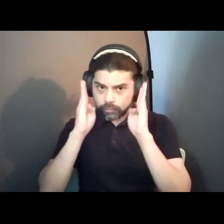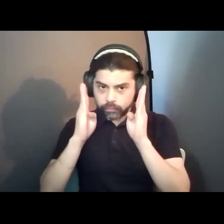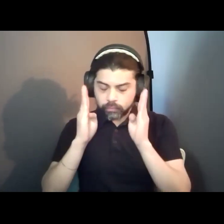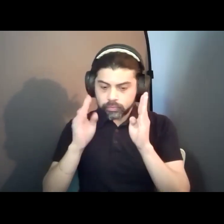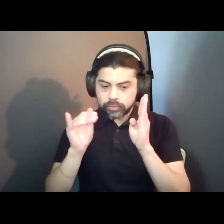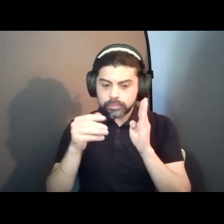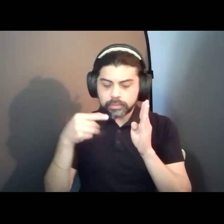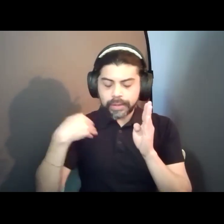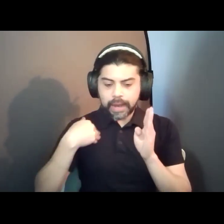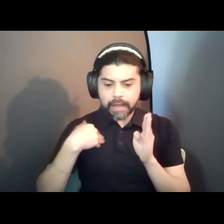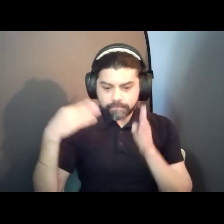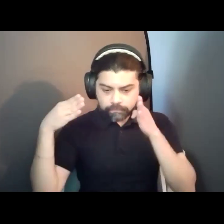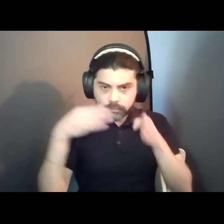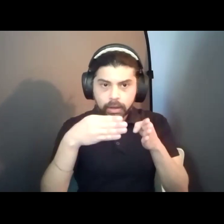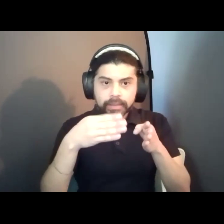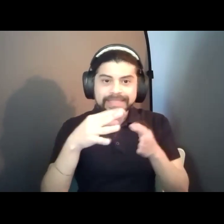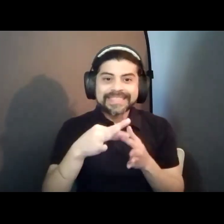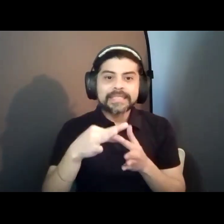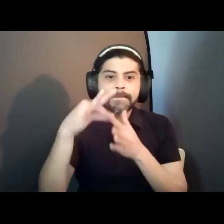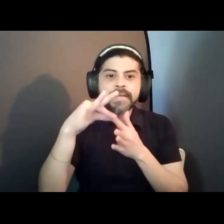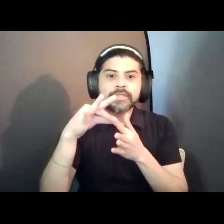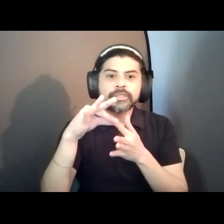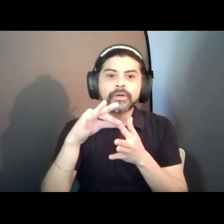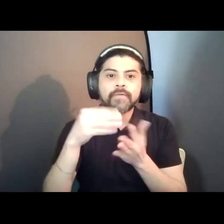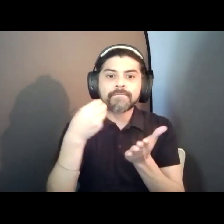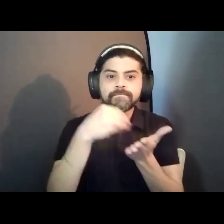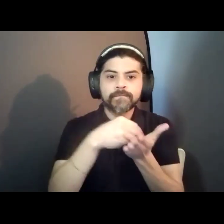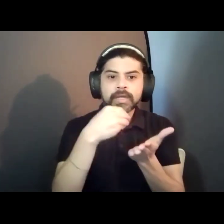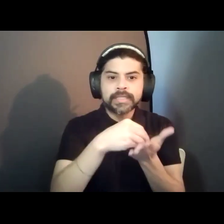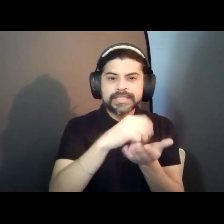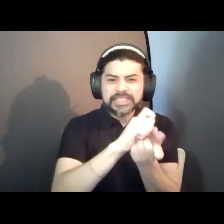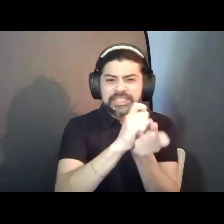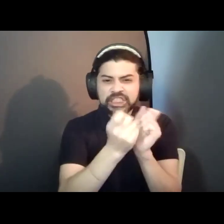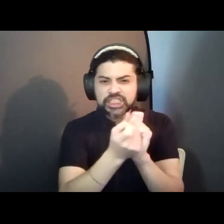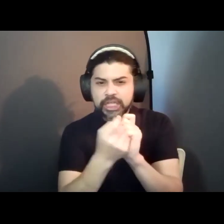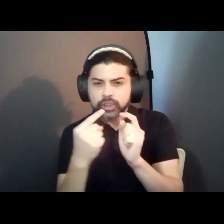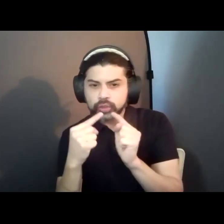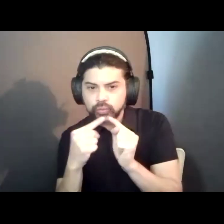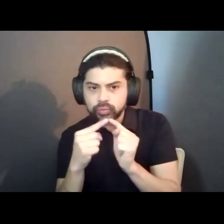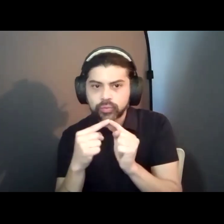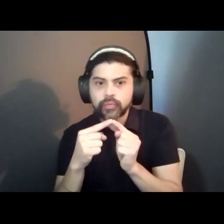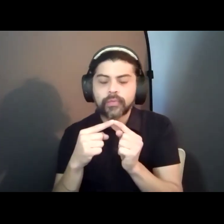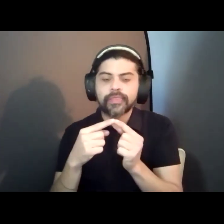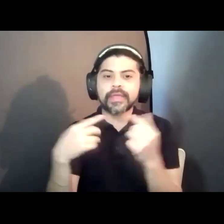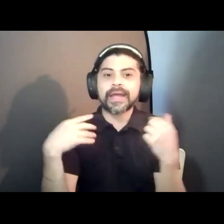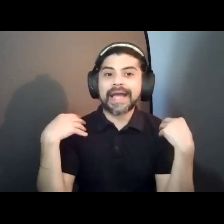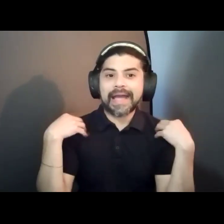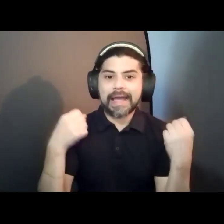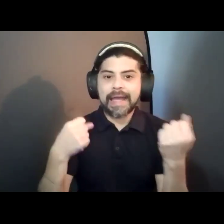a proposed special fund augmentation to the state's health insurance counseling and advocacy program, also known as